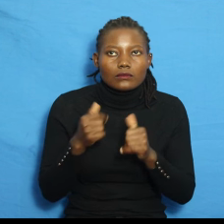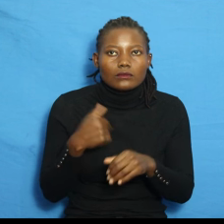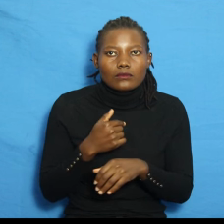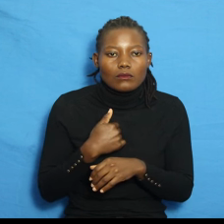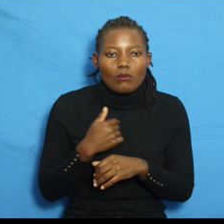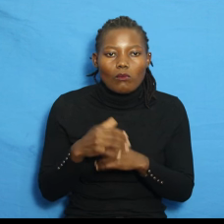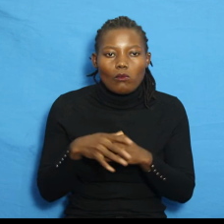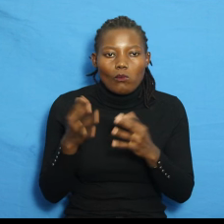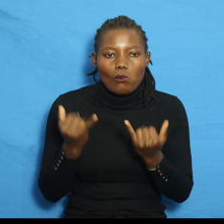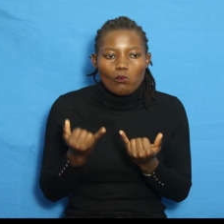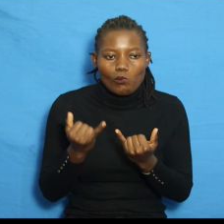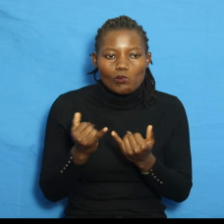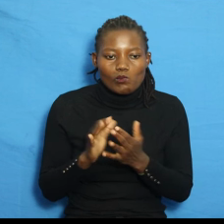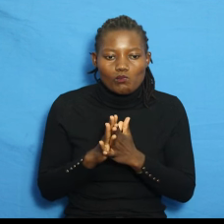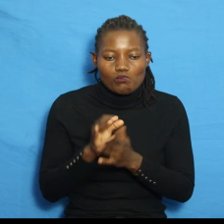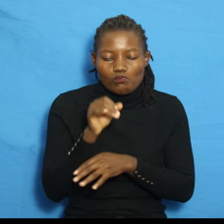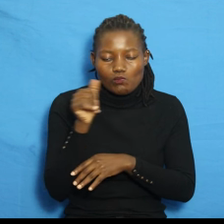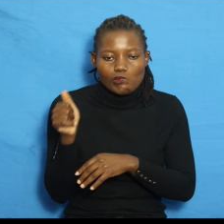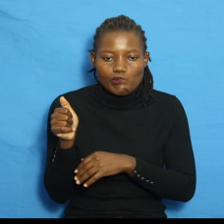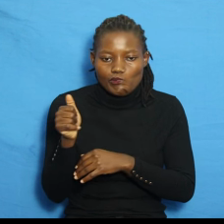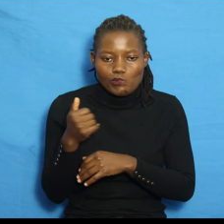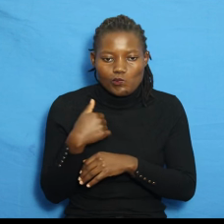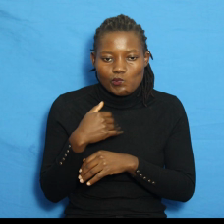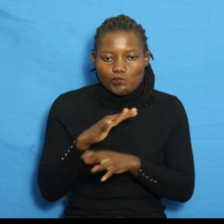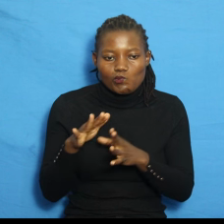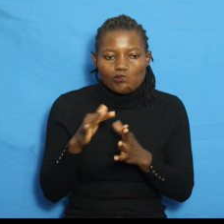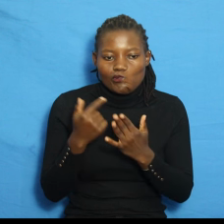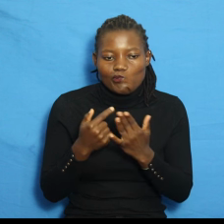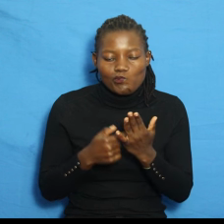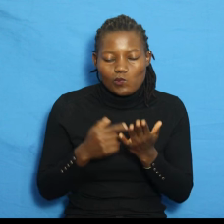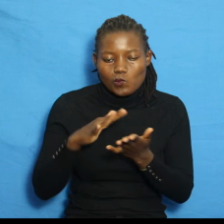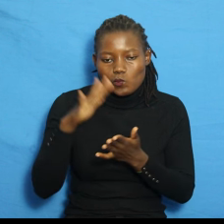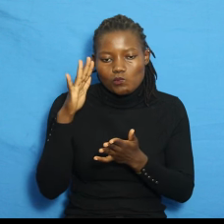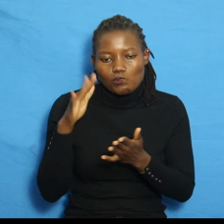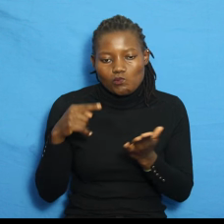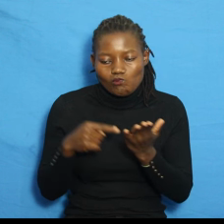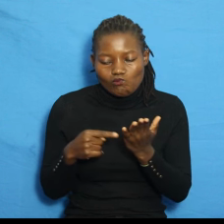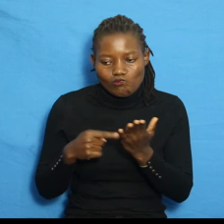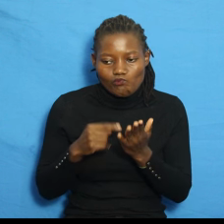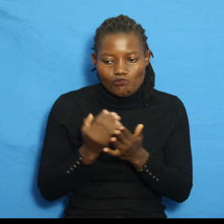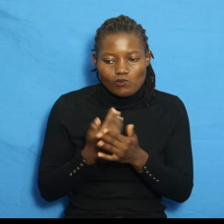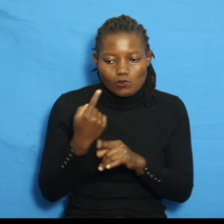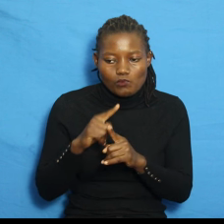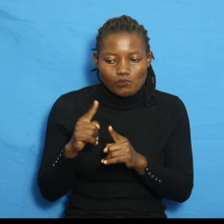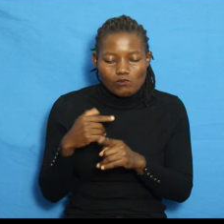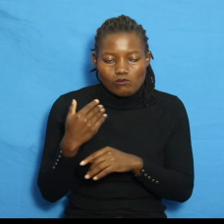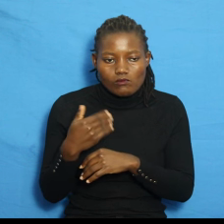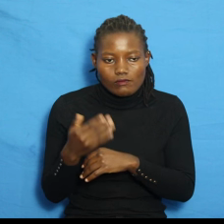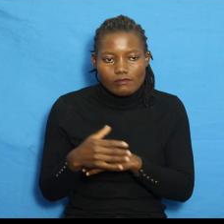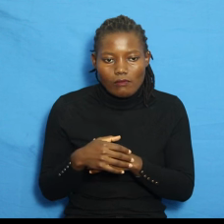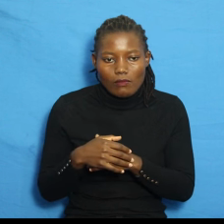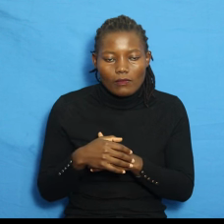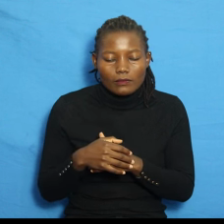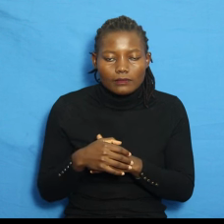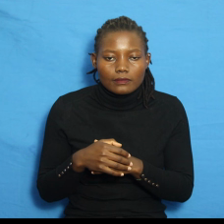friction that we have. Now, the coefficient of friction, I will not go into the technicalities of